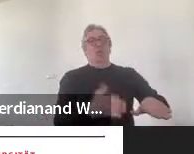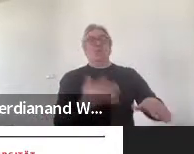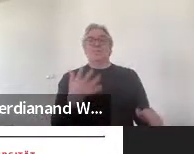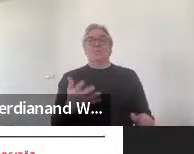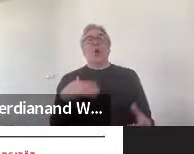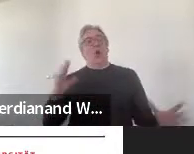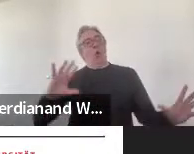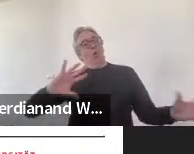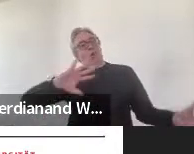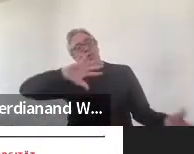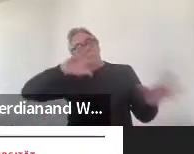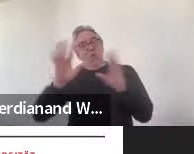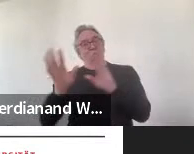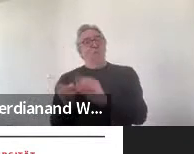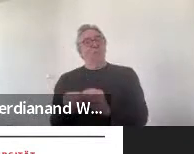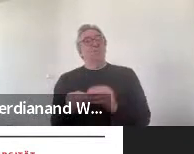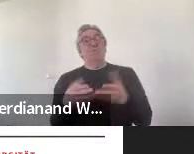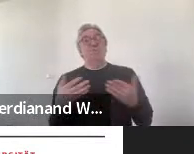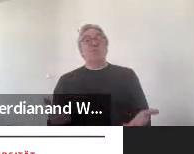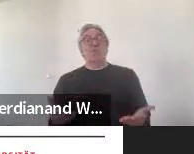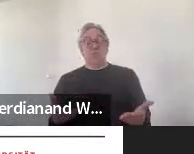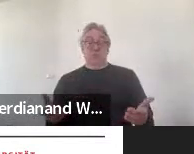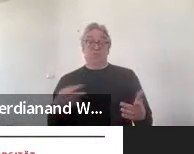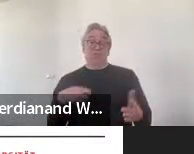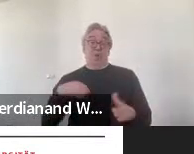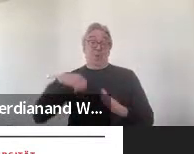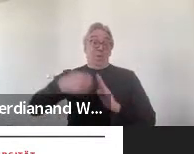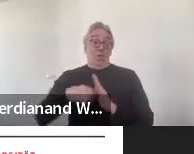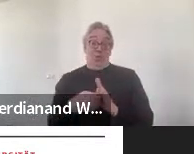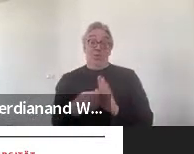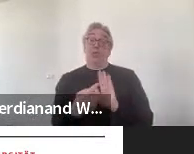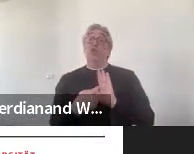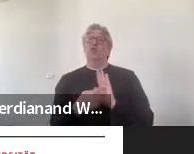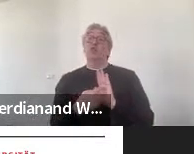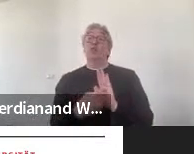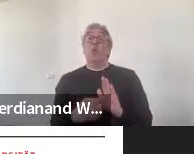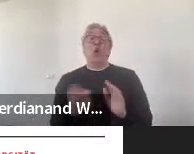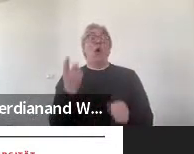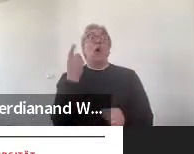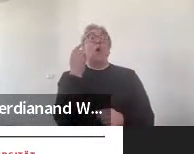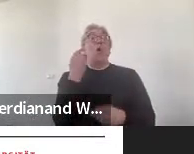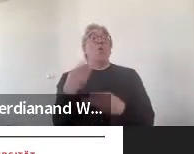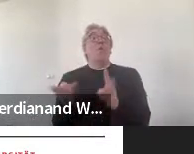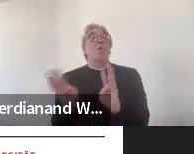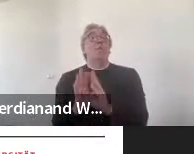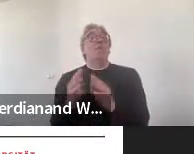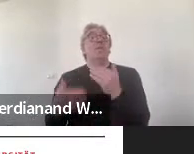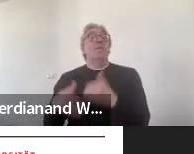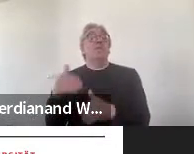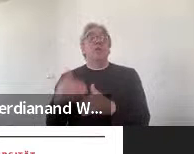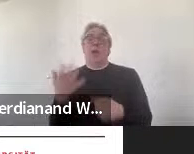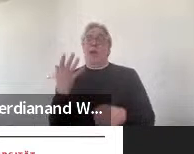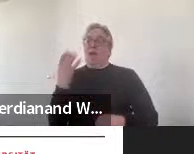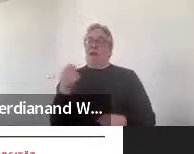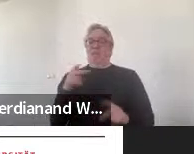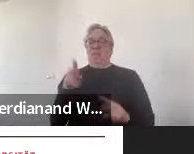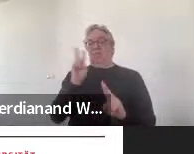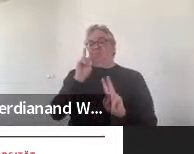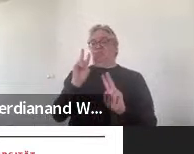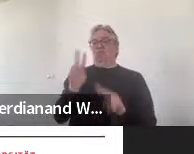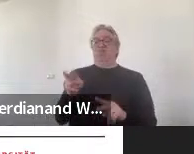conclusion. The results show that the women with disabilities faced stigmatization and